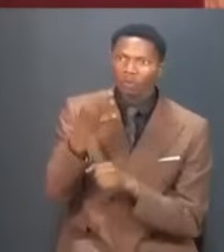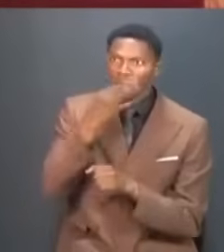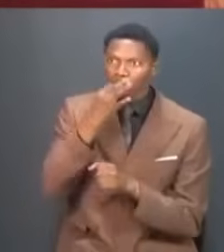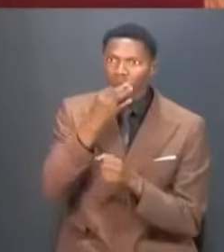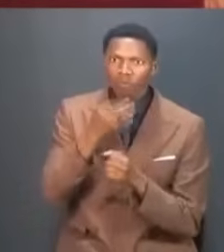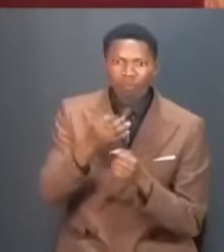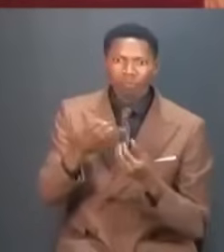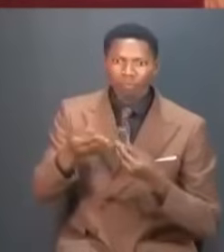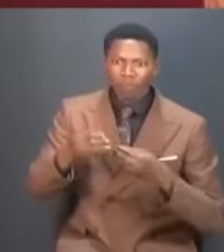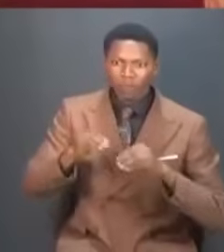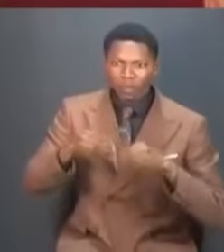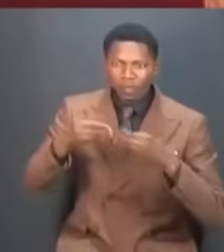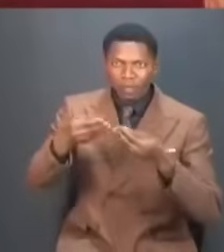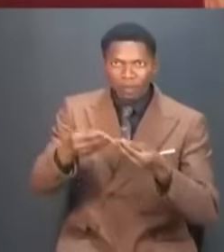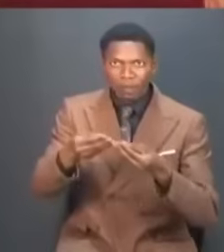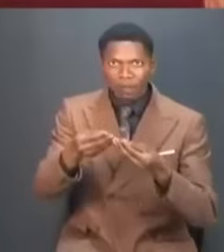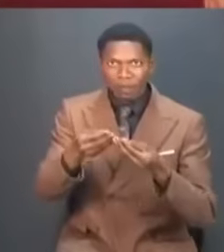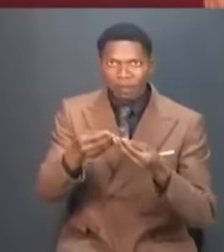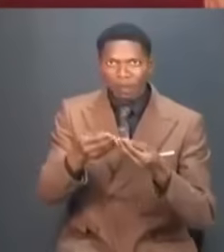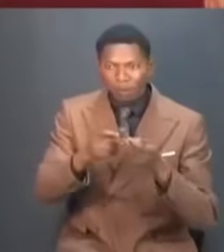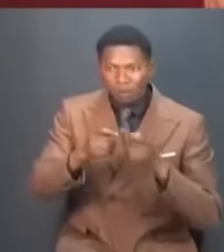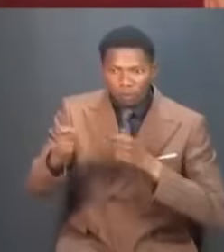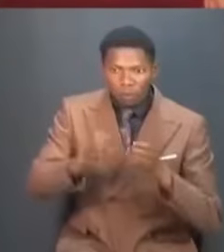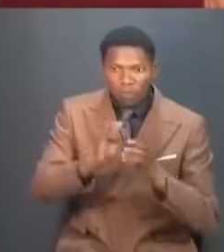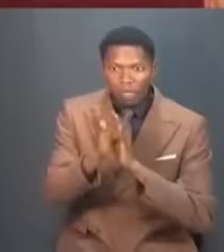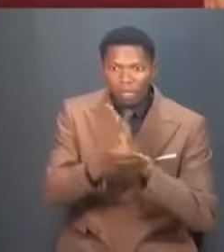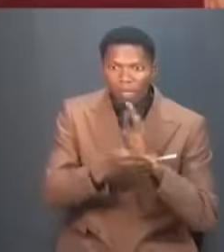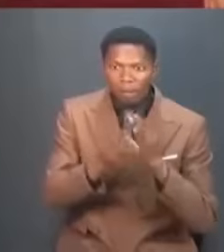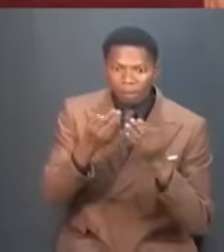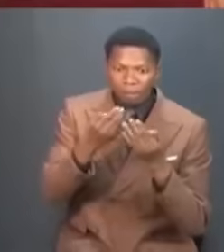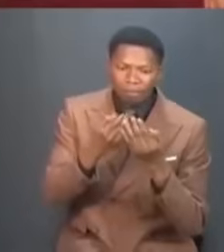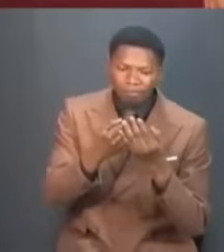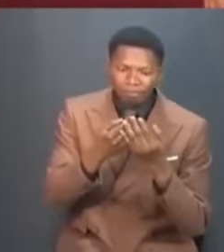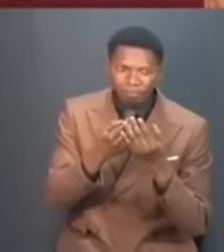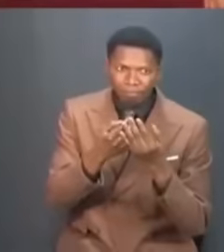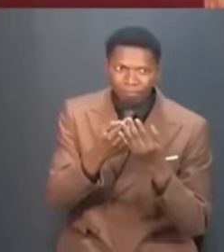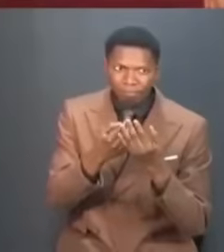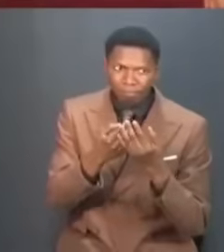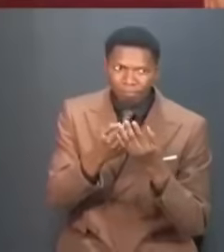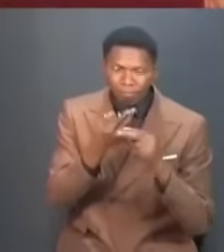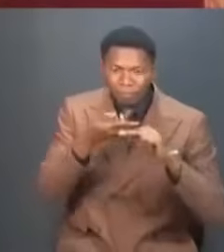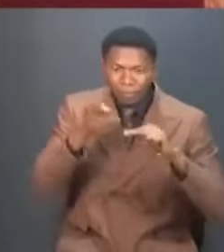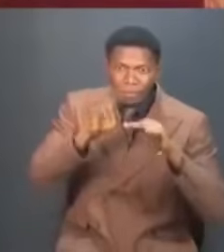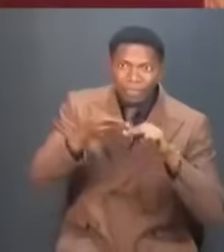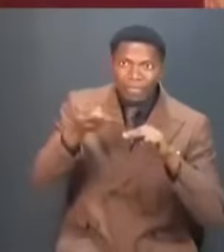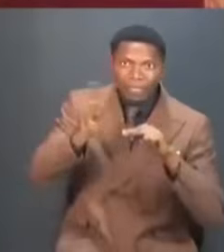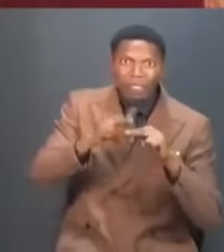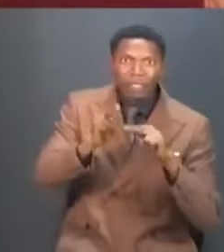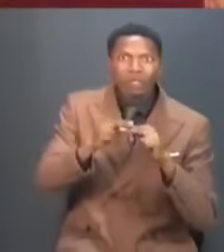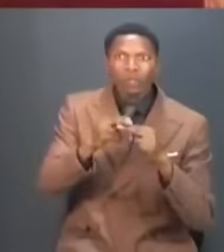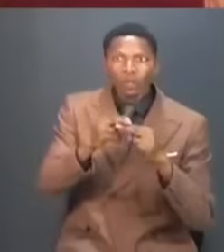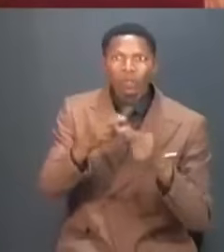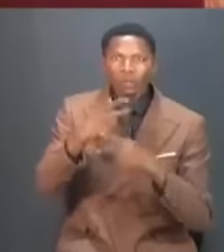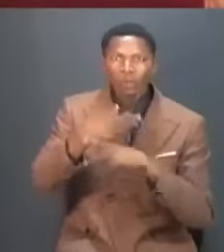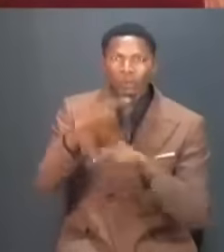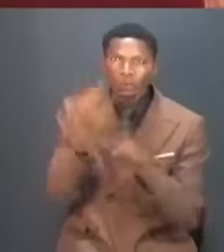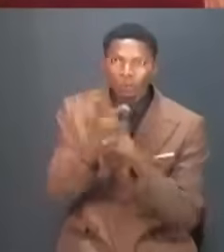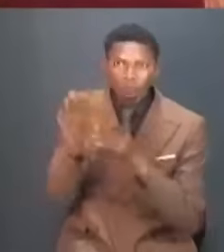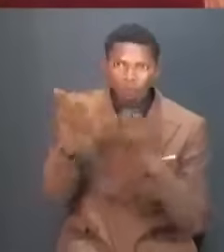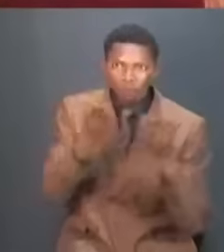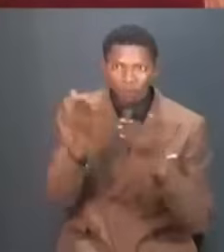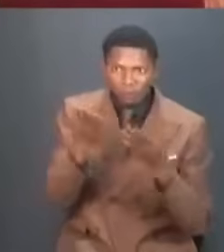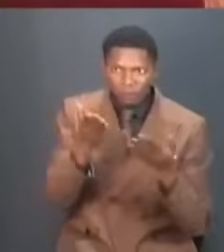stability, driven by increased domestic production and reduced reliance on imports. Thank you, Mr.